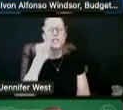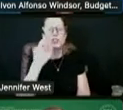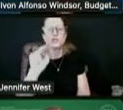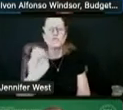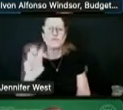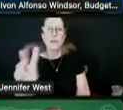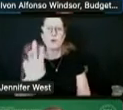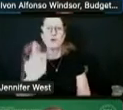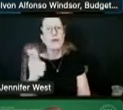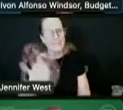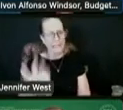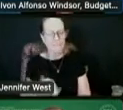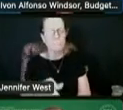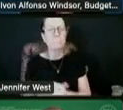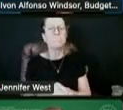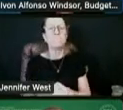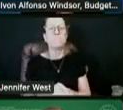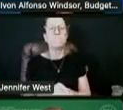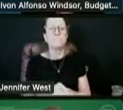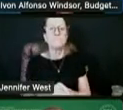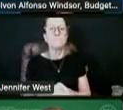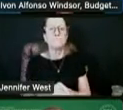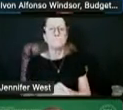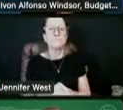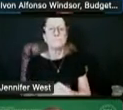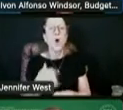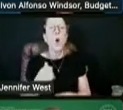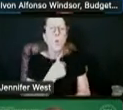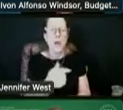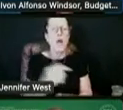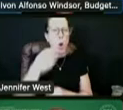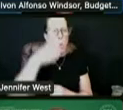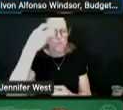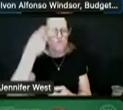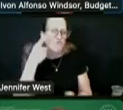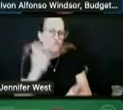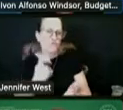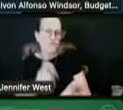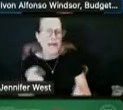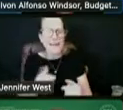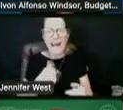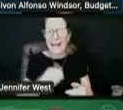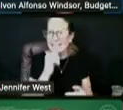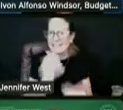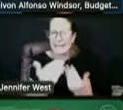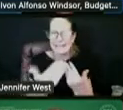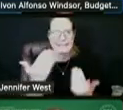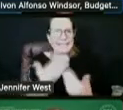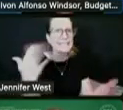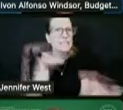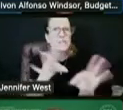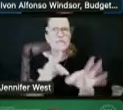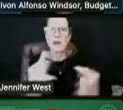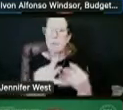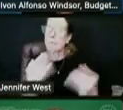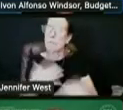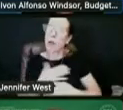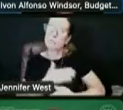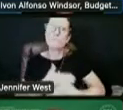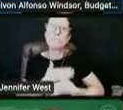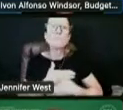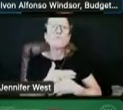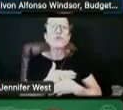wanted to say that we recognize the disruption in any operations is inconvenient to our families, and we do appreciate your ongoing support and